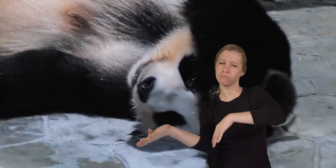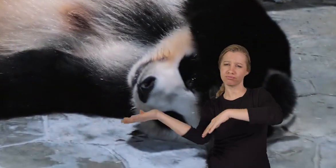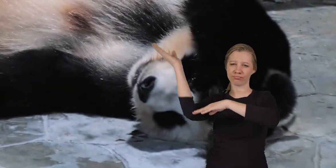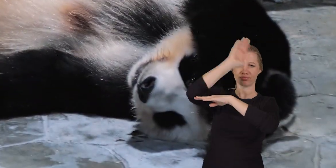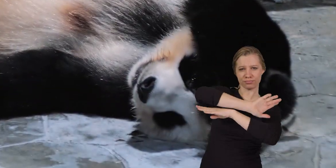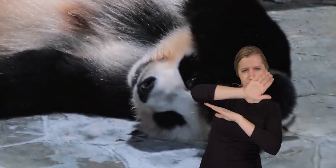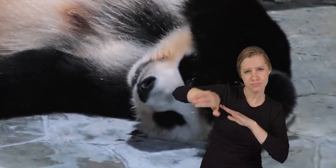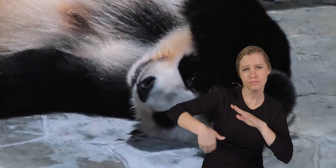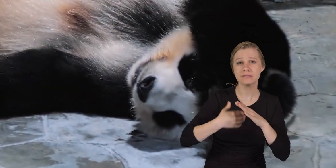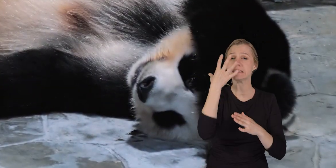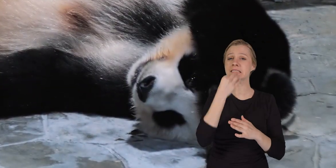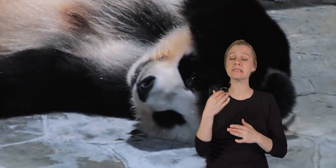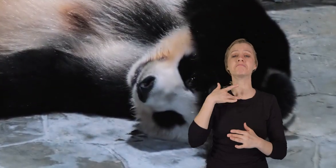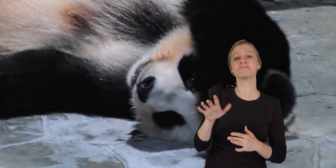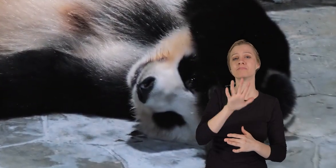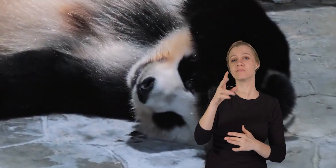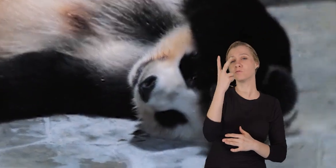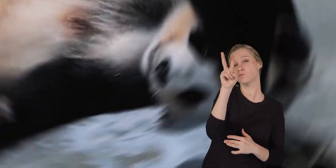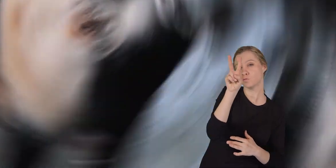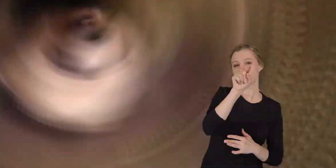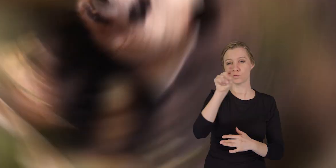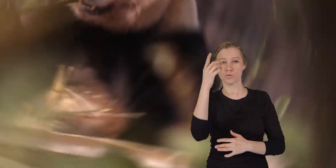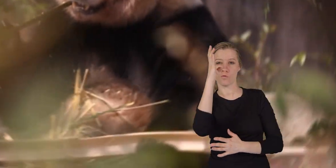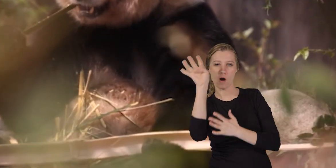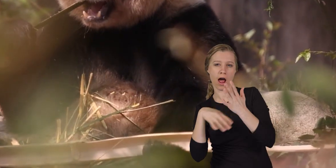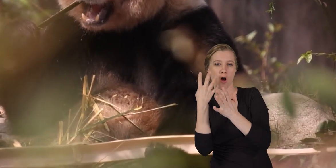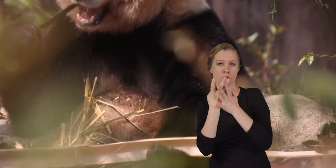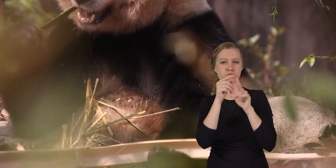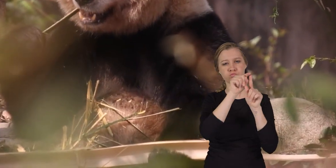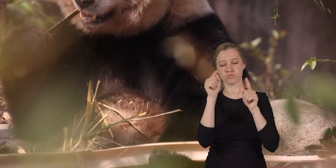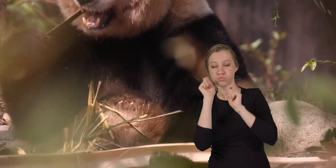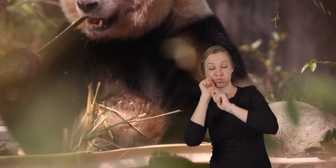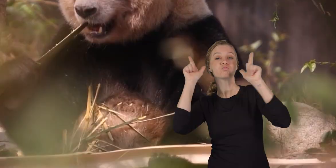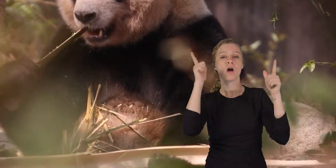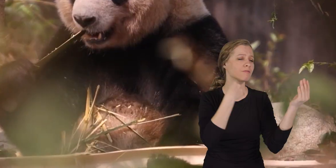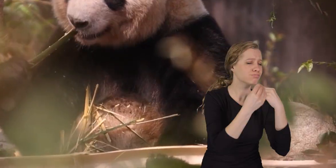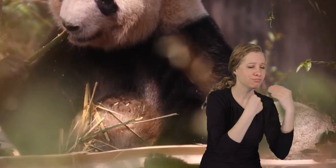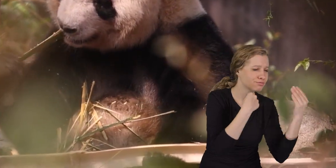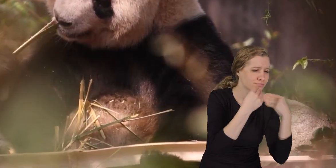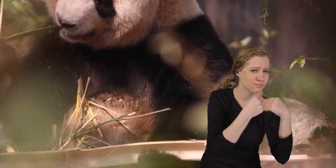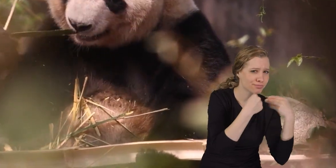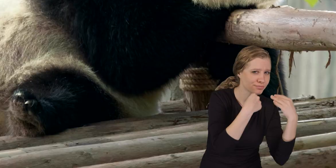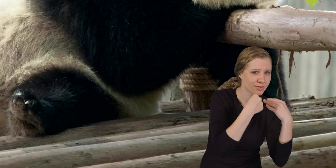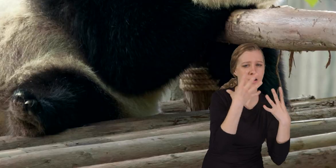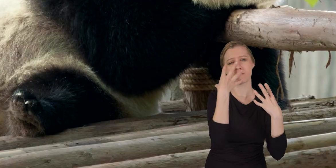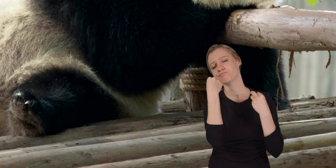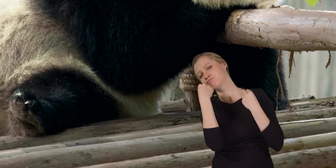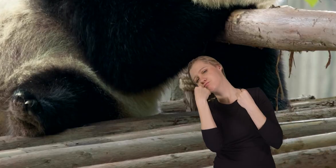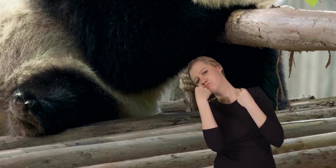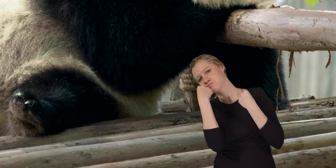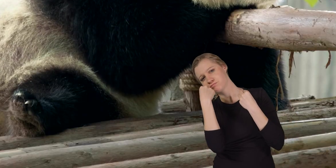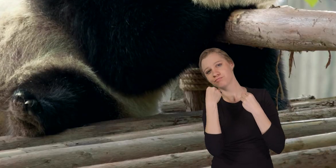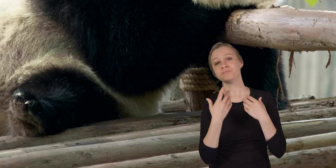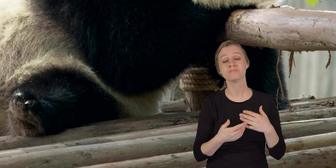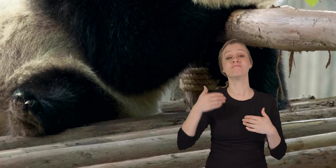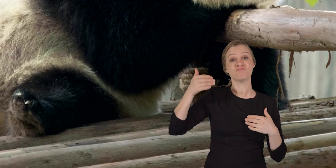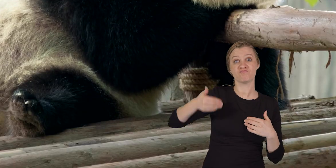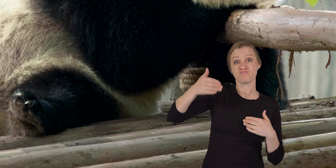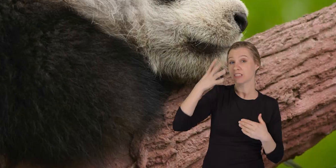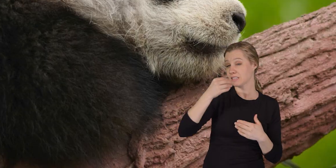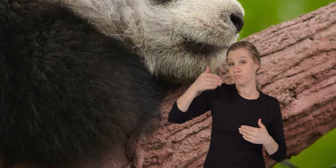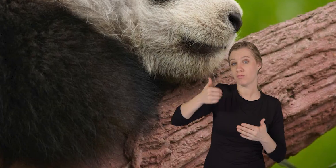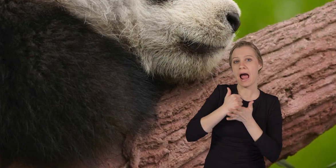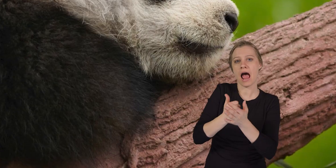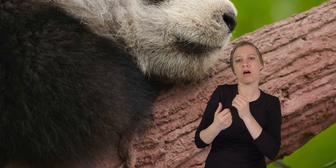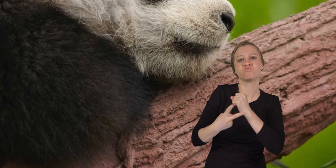They sleep about 2 to 4 hours and then wake up to eat more bamboo. This napping schedule